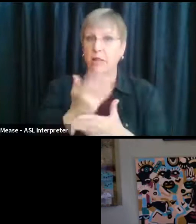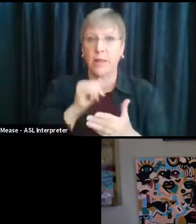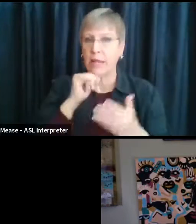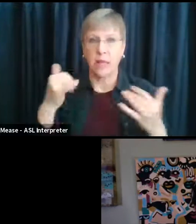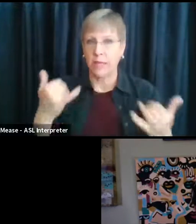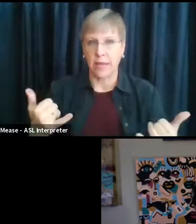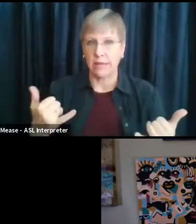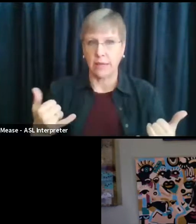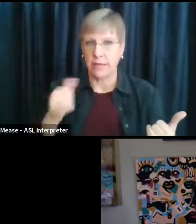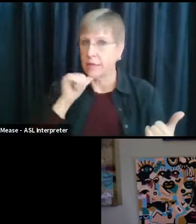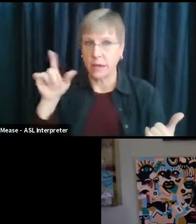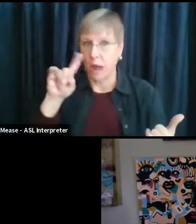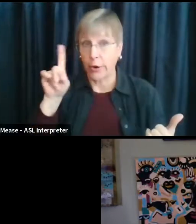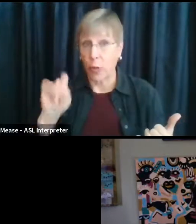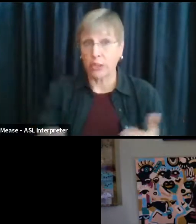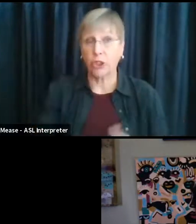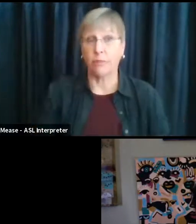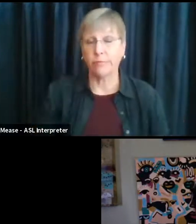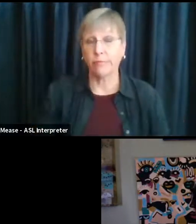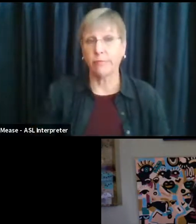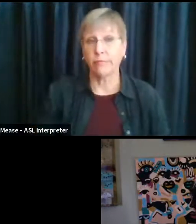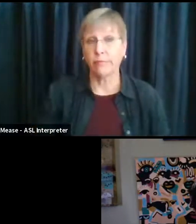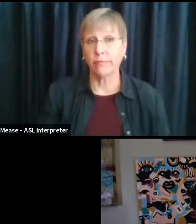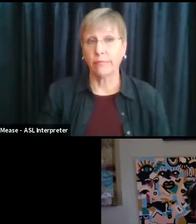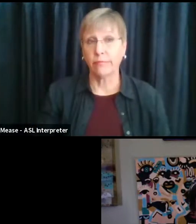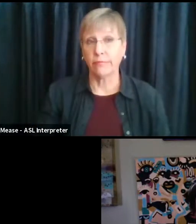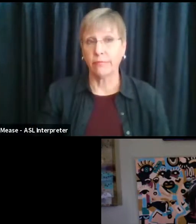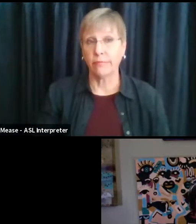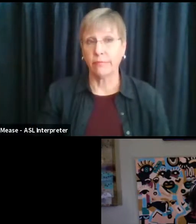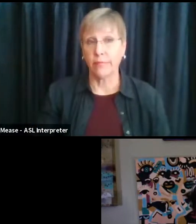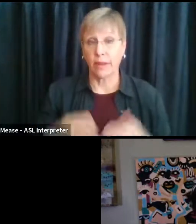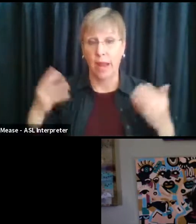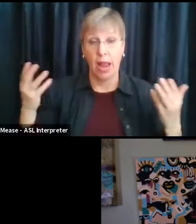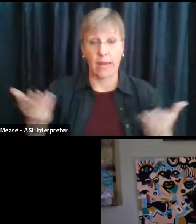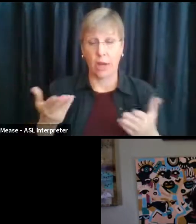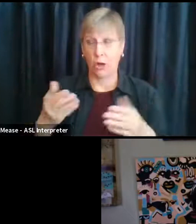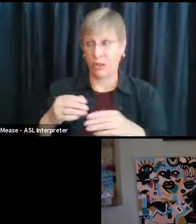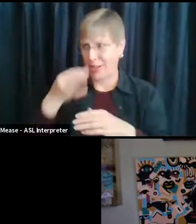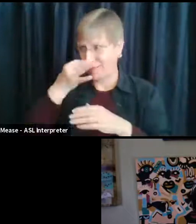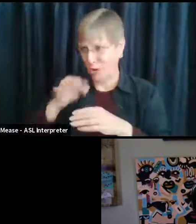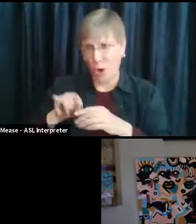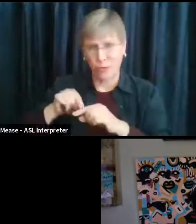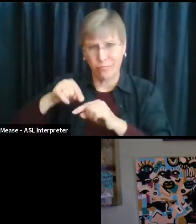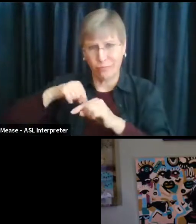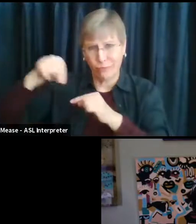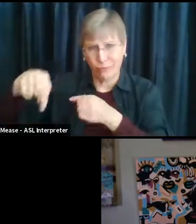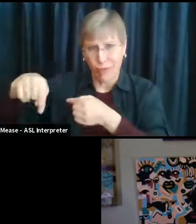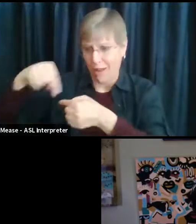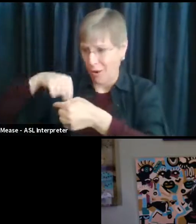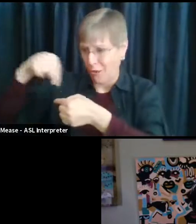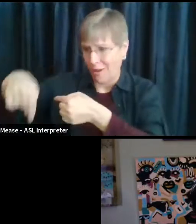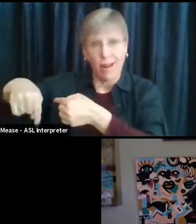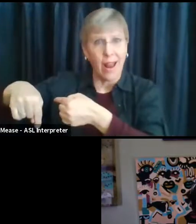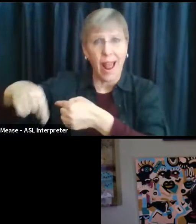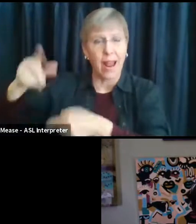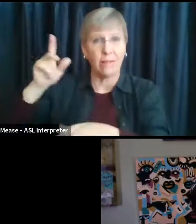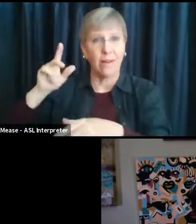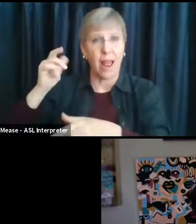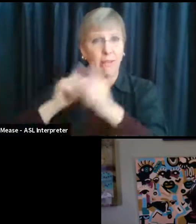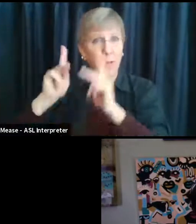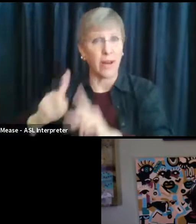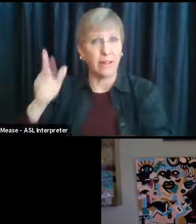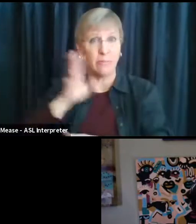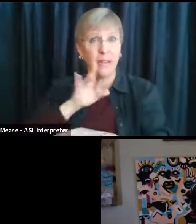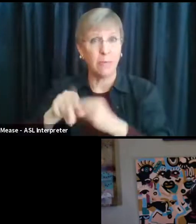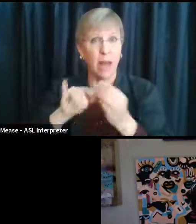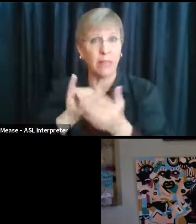It's not a question. So, and here, you just cross the border, and here everyone speaks about it. And when I